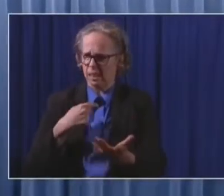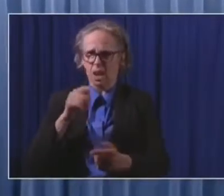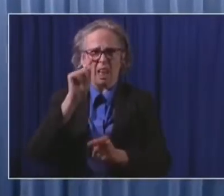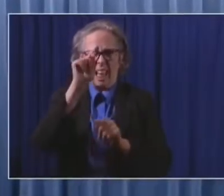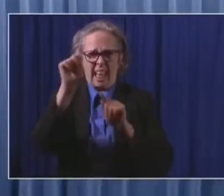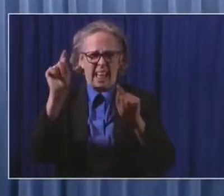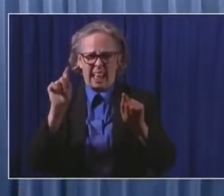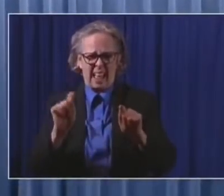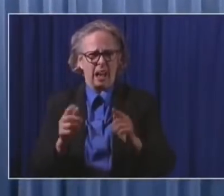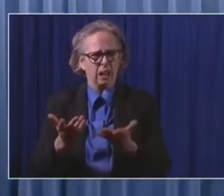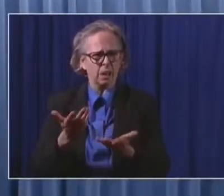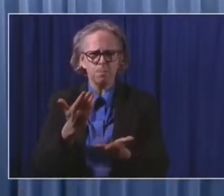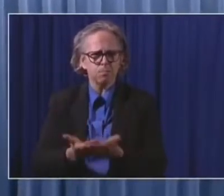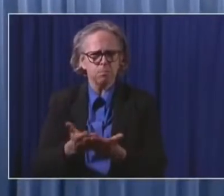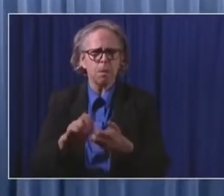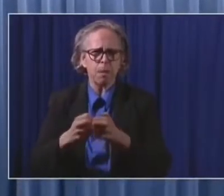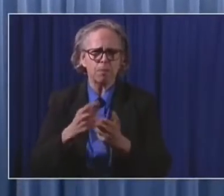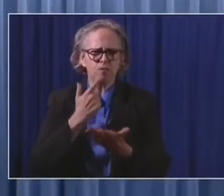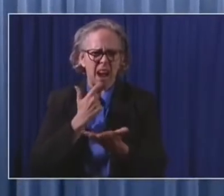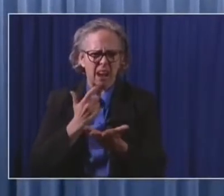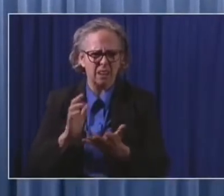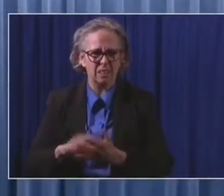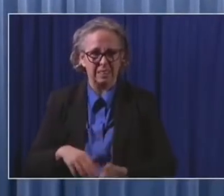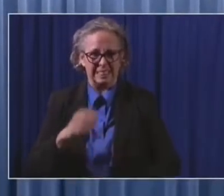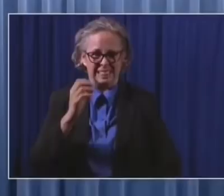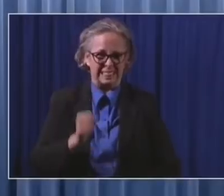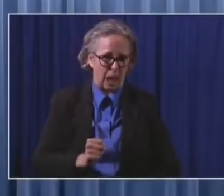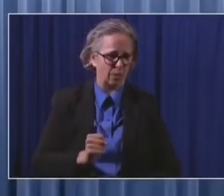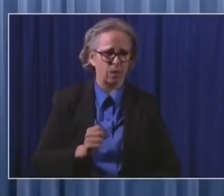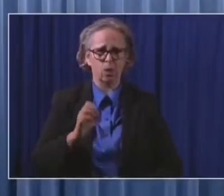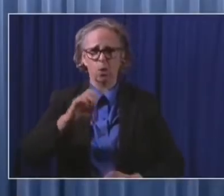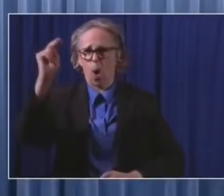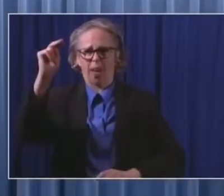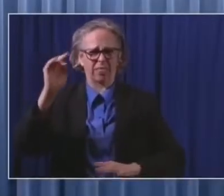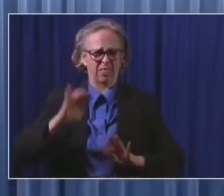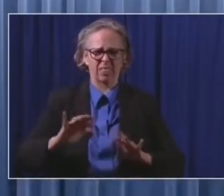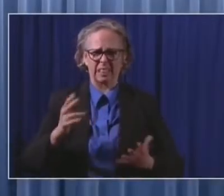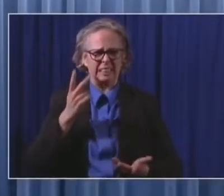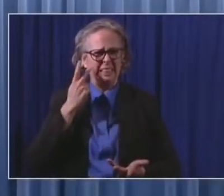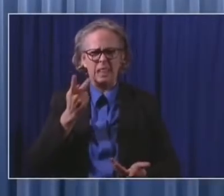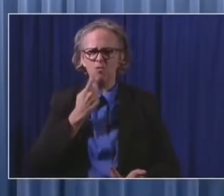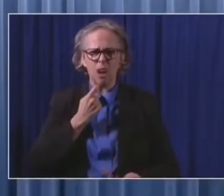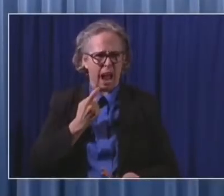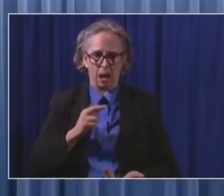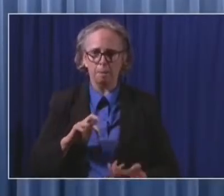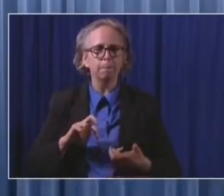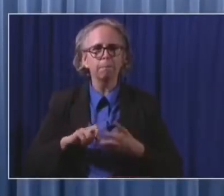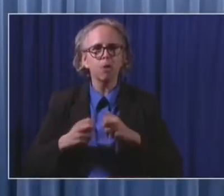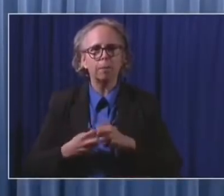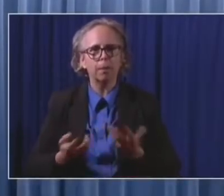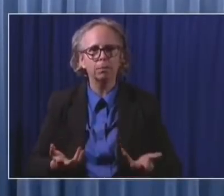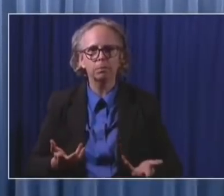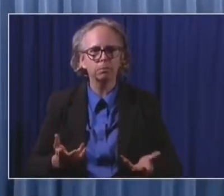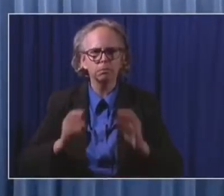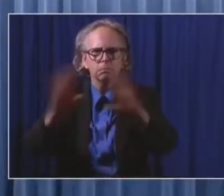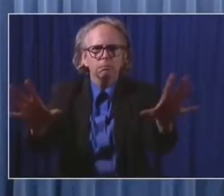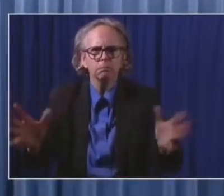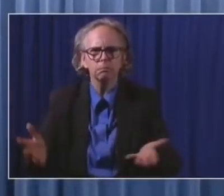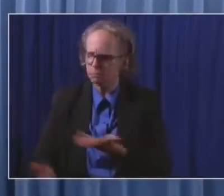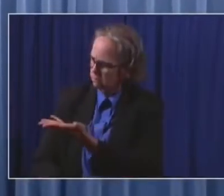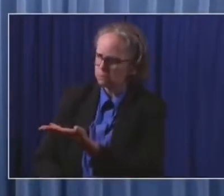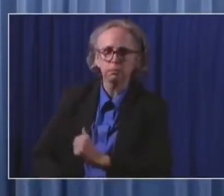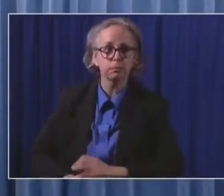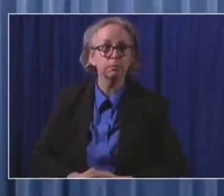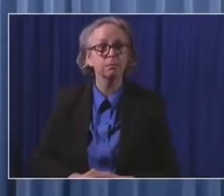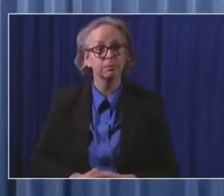signal that we have a problem. We have a real problem here, and we have a problem here and here and here and here. Here and here. And part